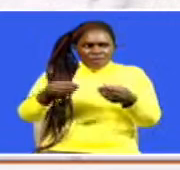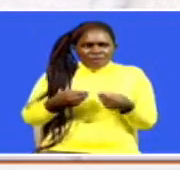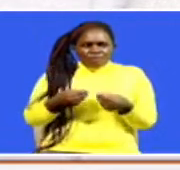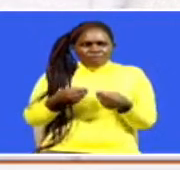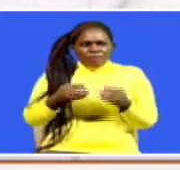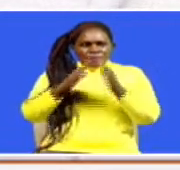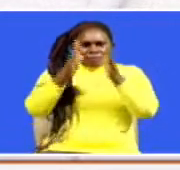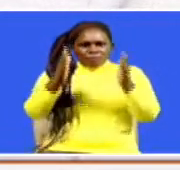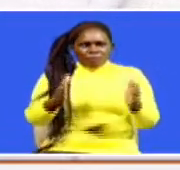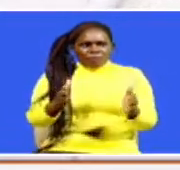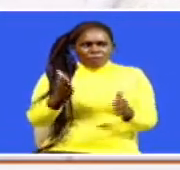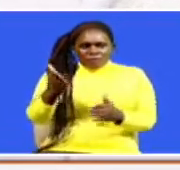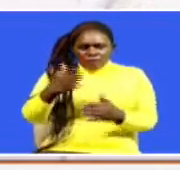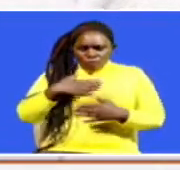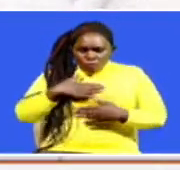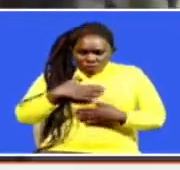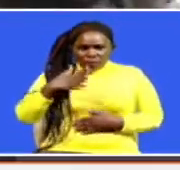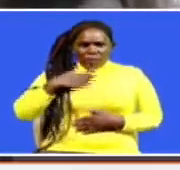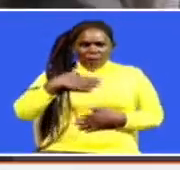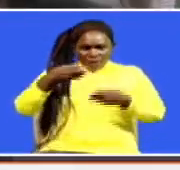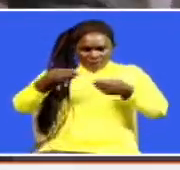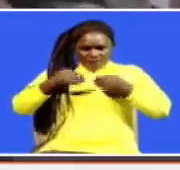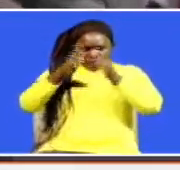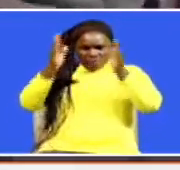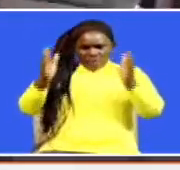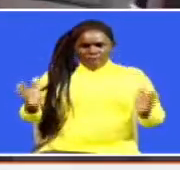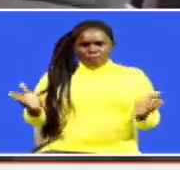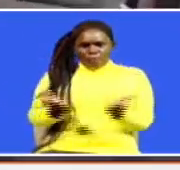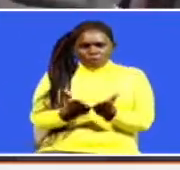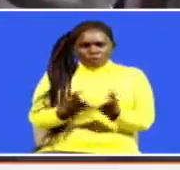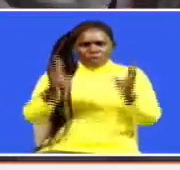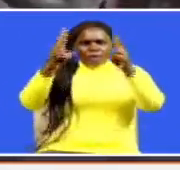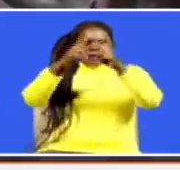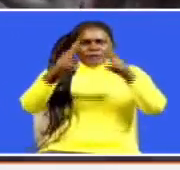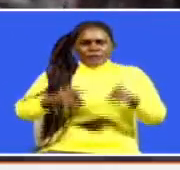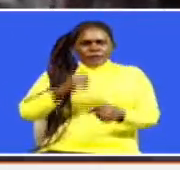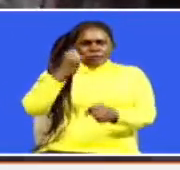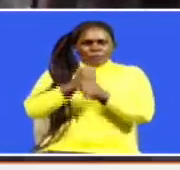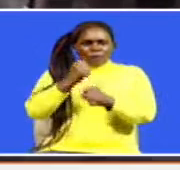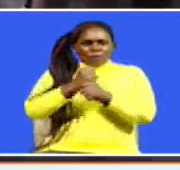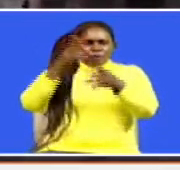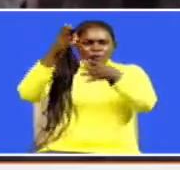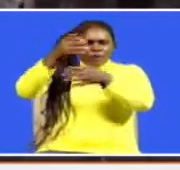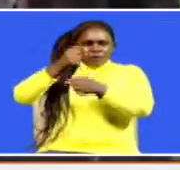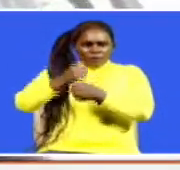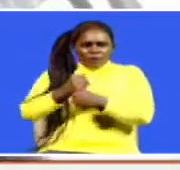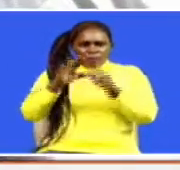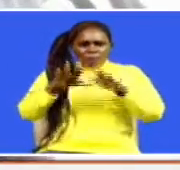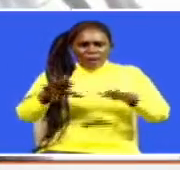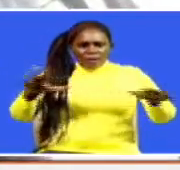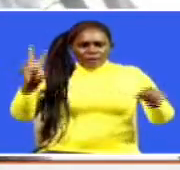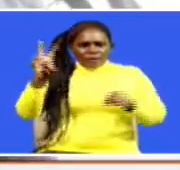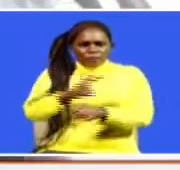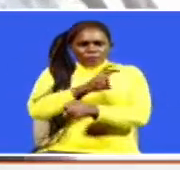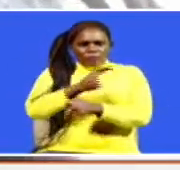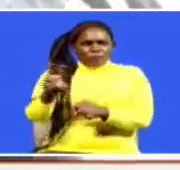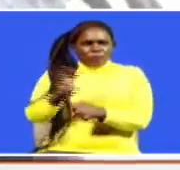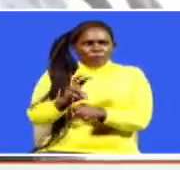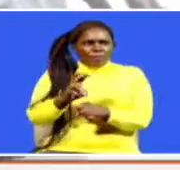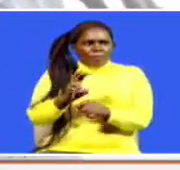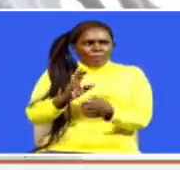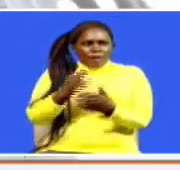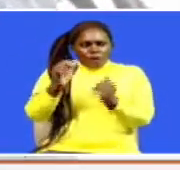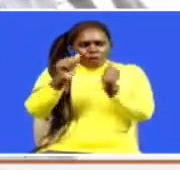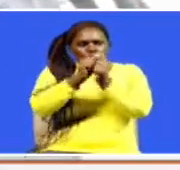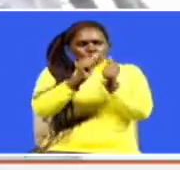mizinga kama huyu mheshimiwa wangu. According to the International Labour Organization, a market assessment carried out by Solo